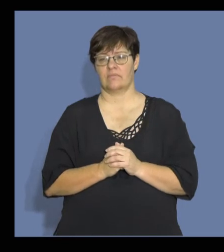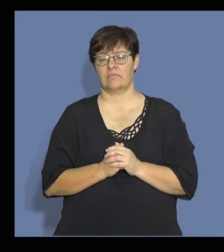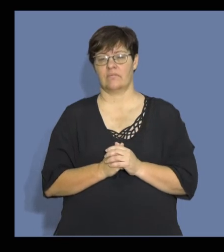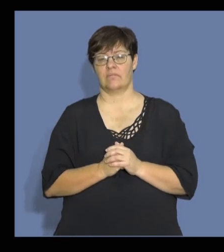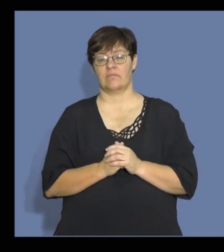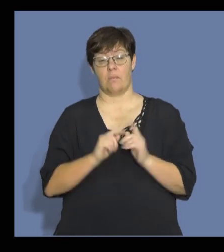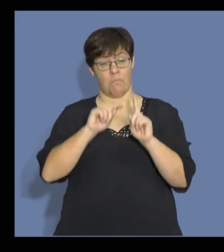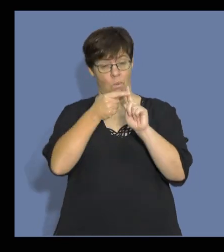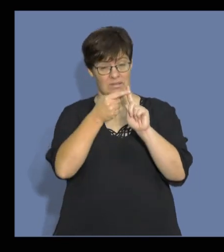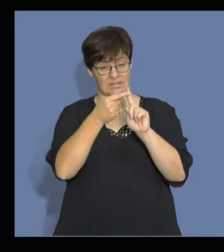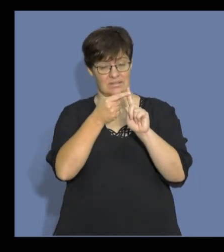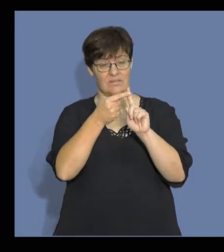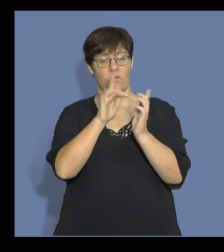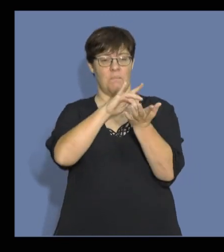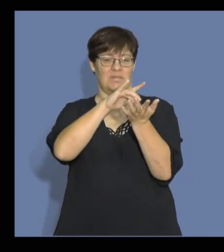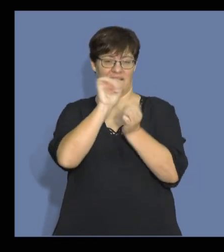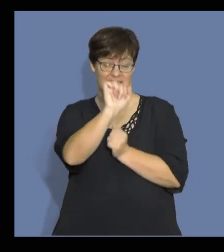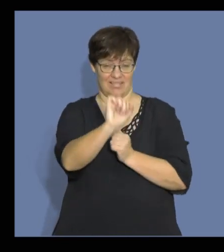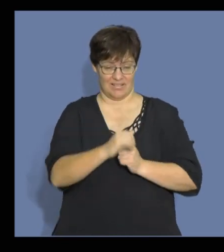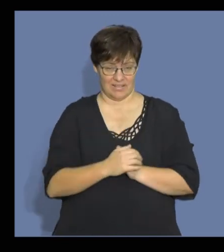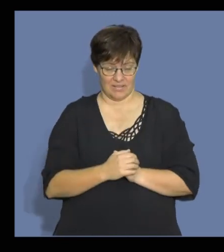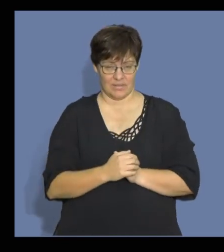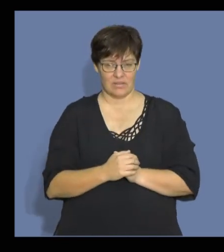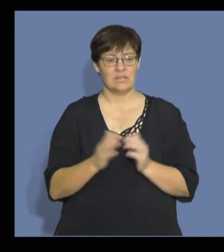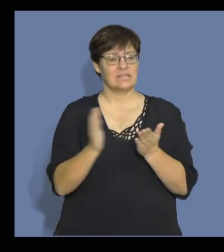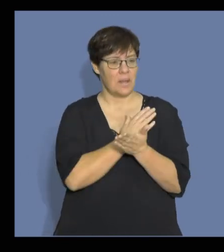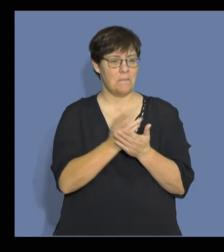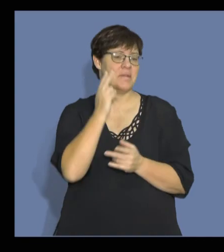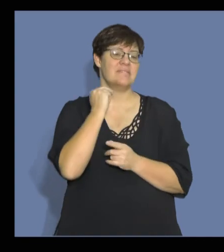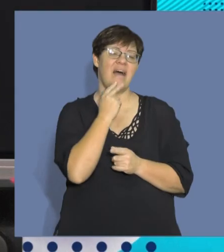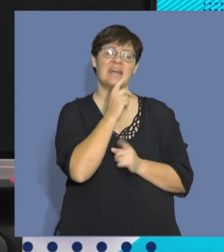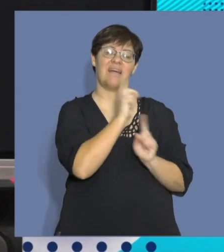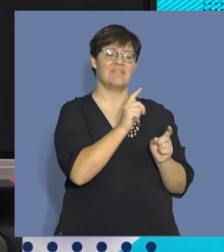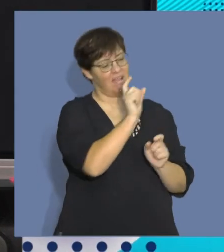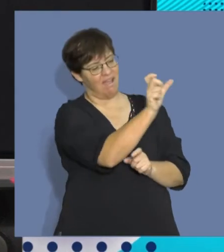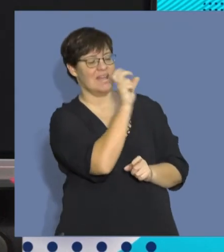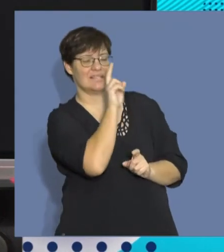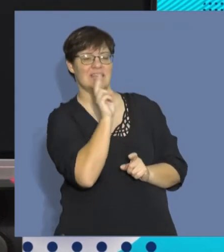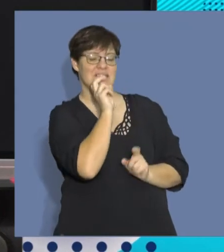is the coordinate points of my midpoint. So sometimes I'm going to end up with a nice answer, sometimes I'm not.